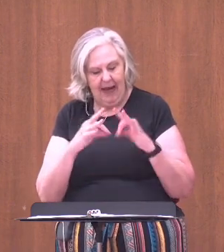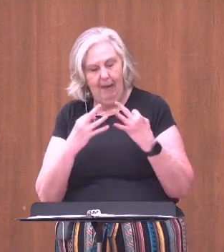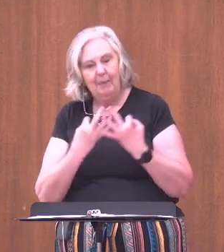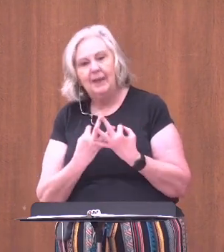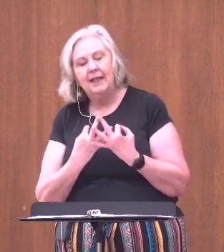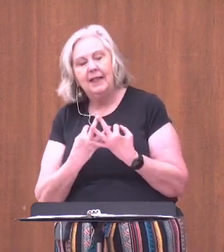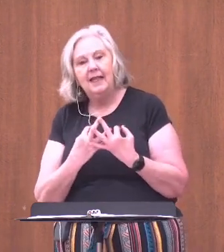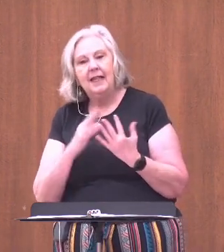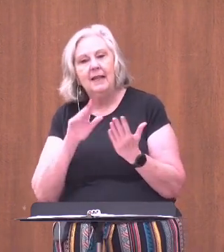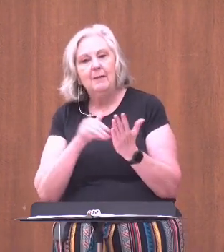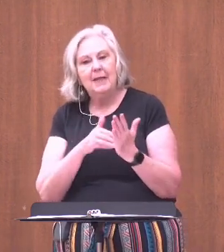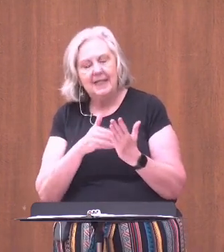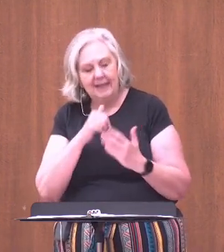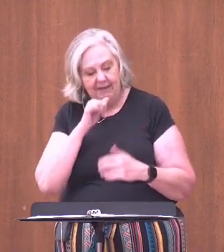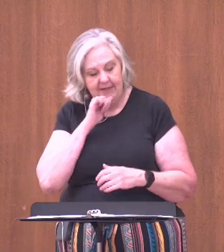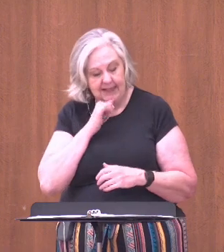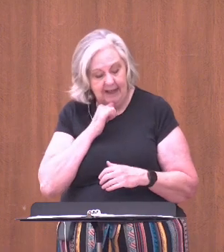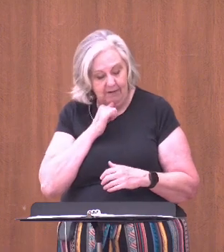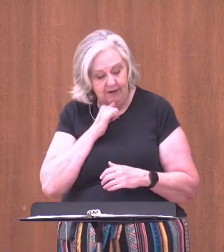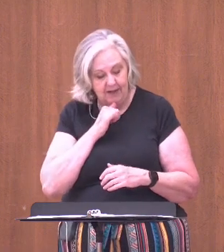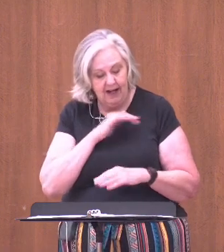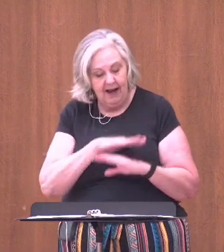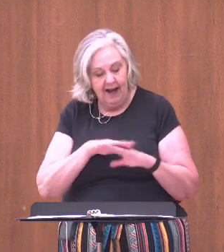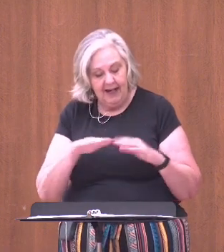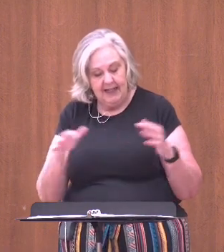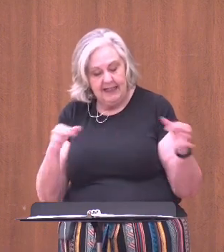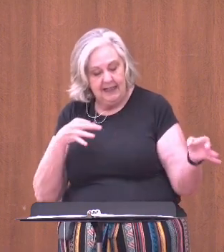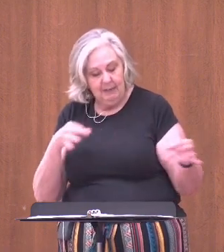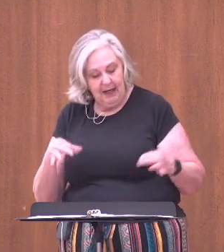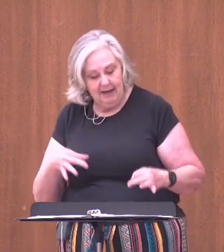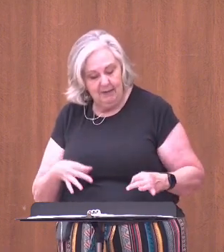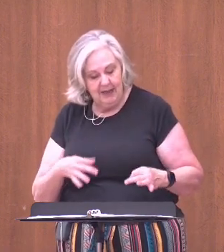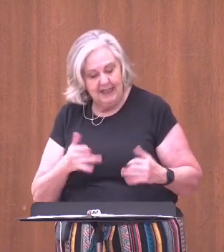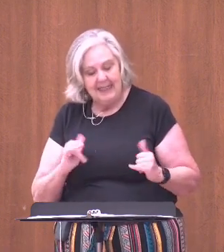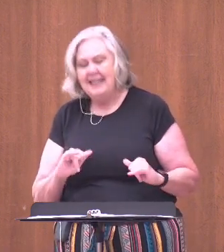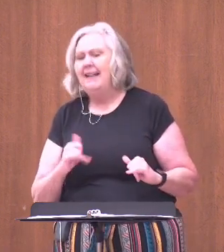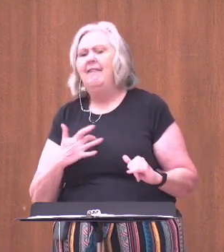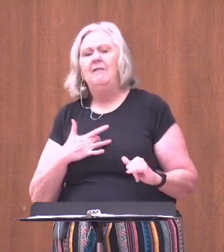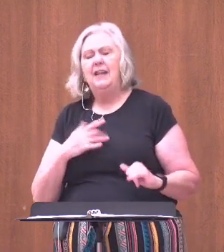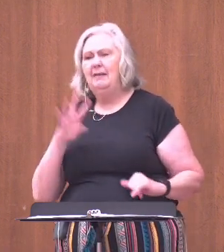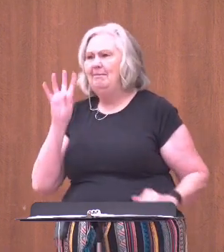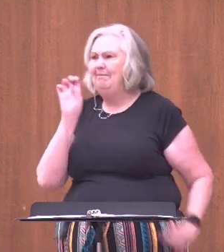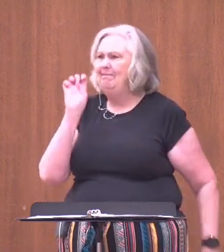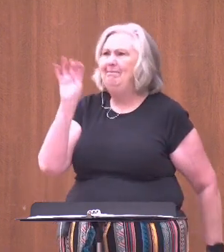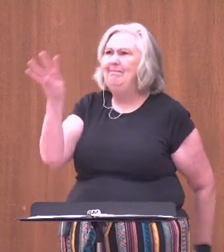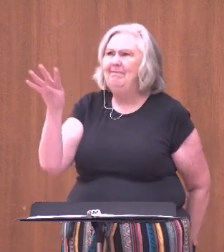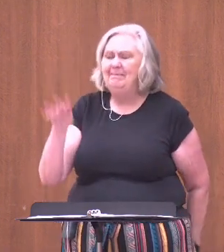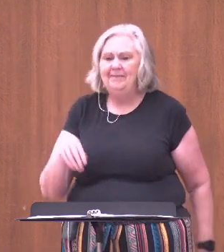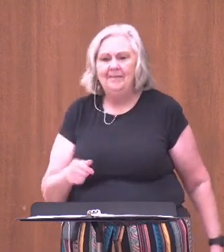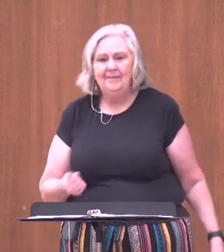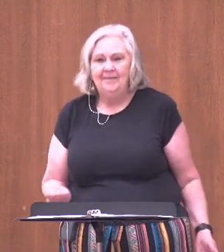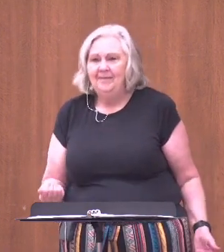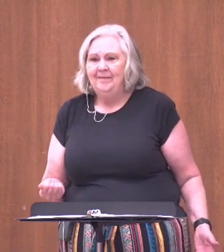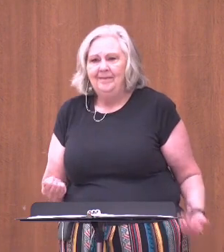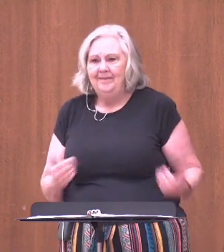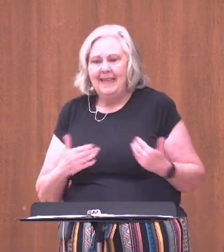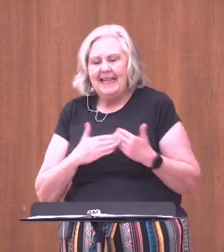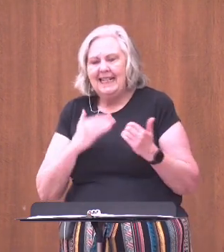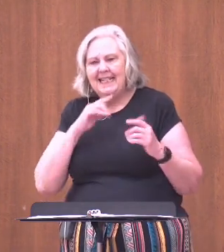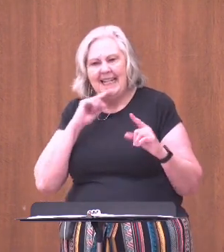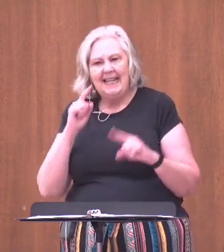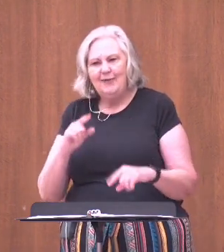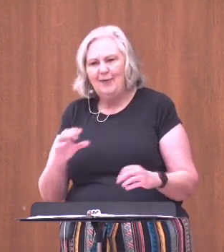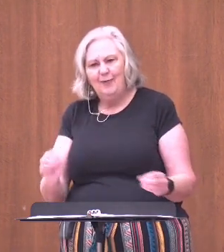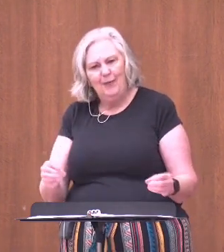of suffering, unexplainable, still leaving us with questions, there really are no easy